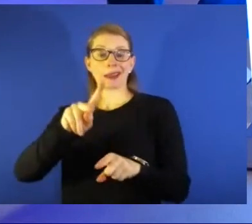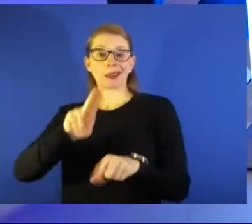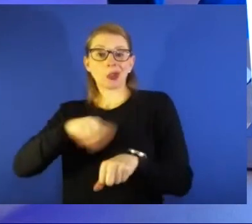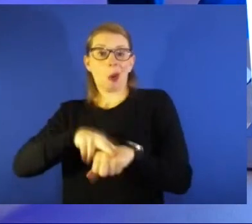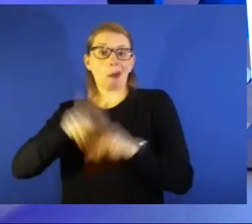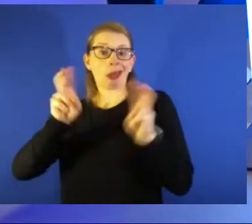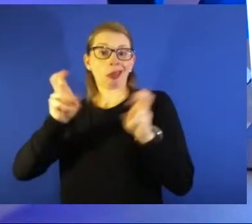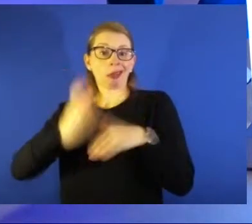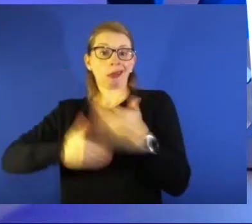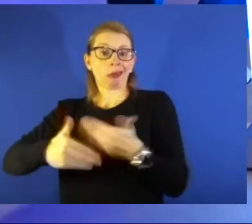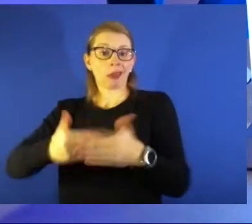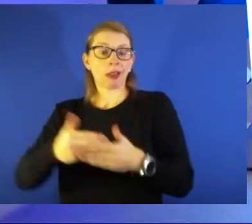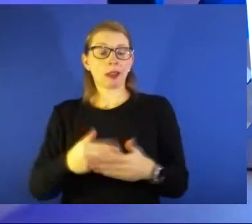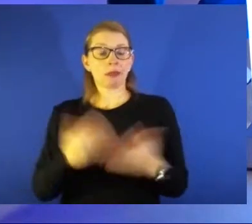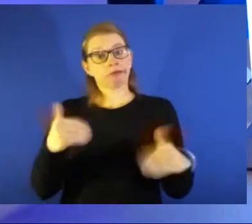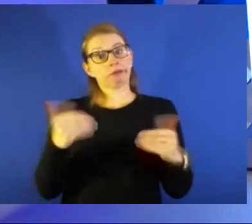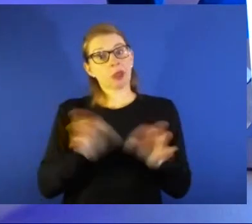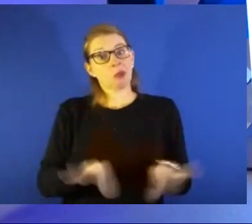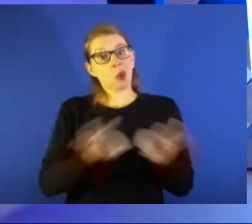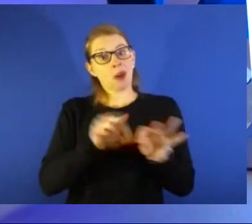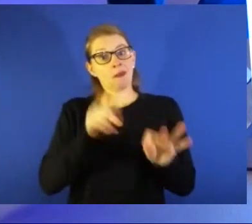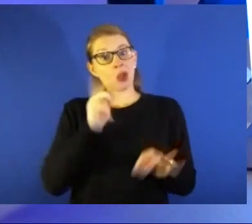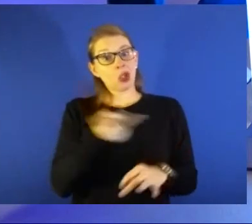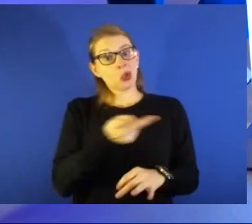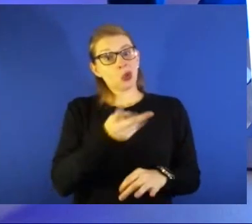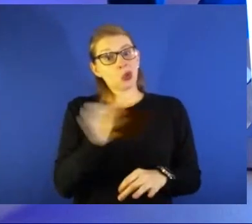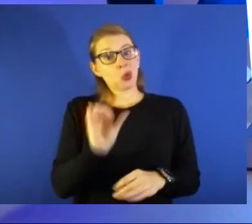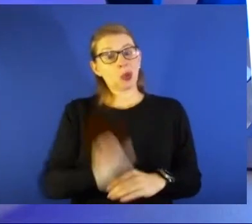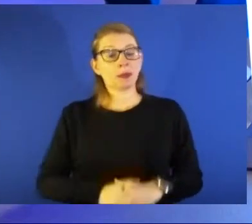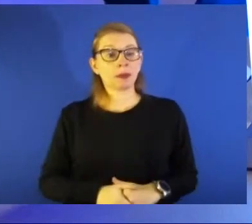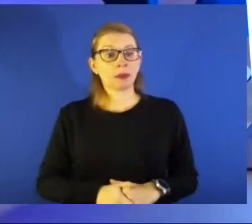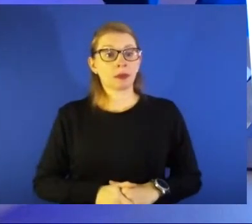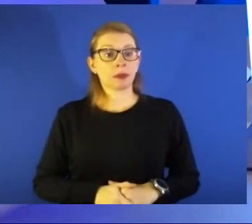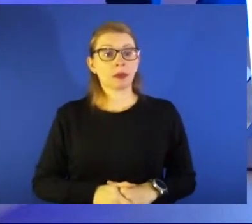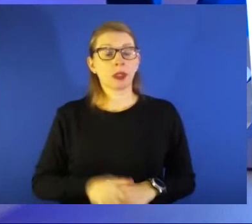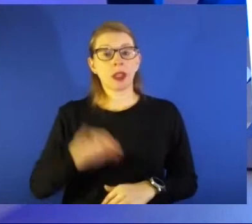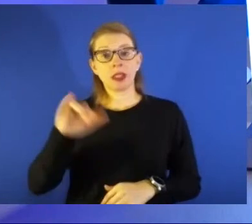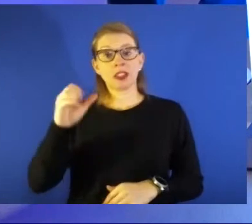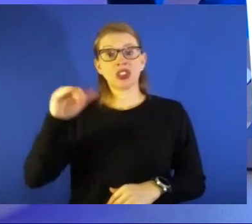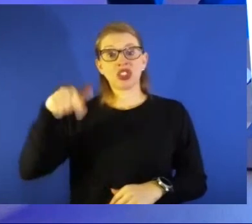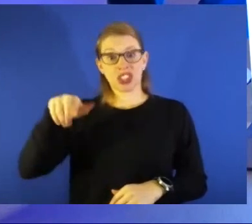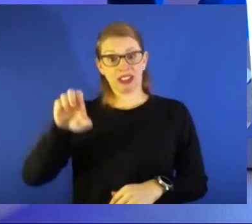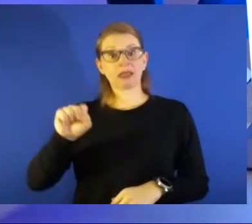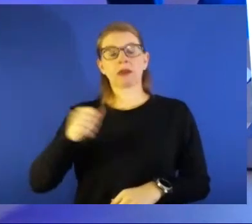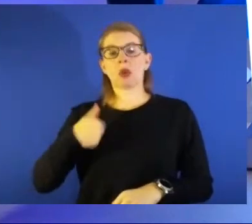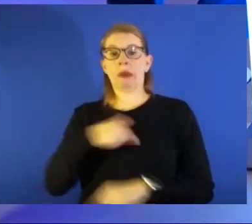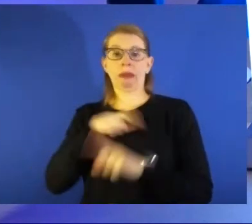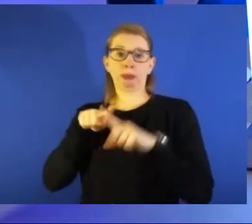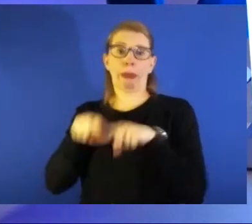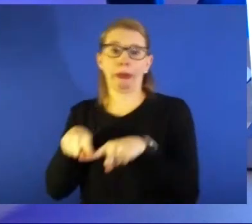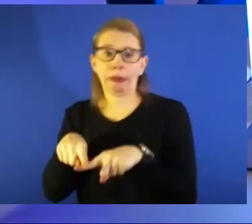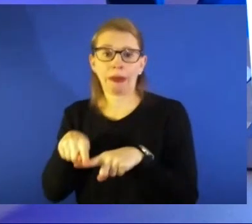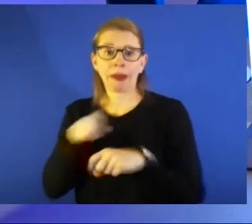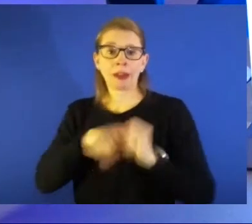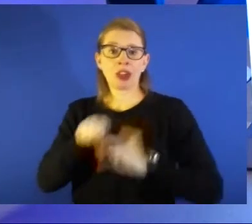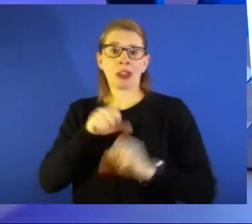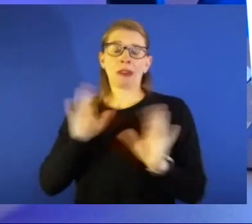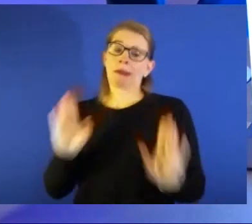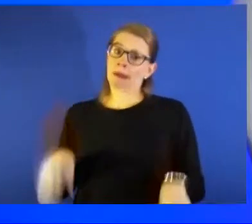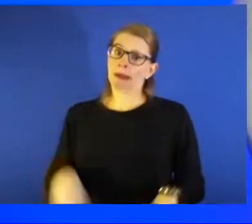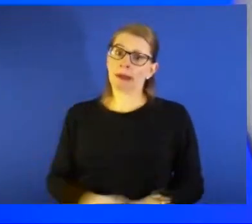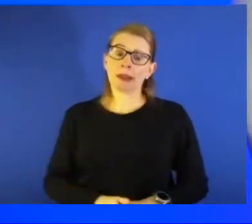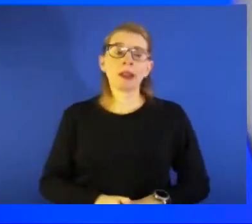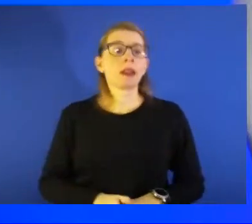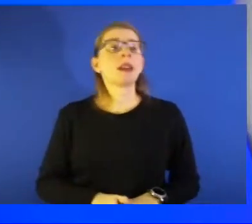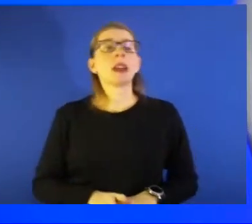man. It trickles down. Tell me about it. We lean on each other for sure. We definitely lean on each other for, it could